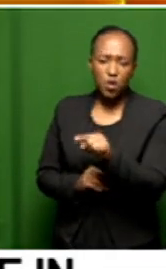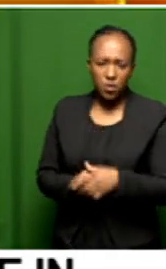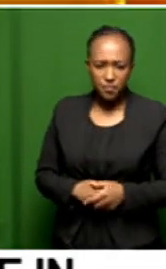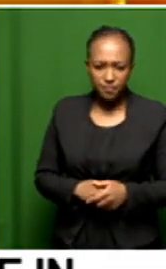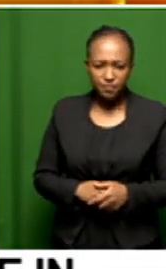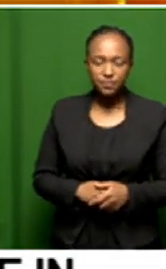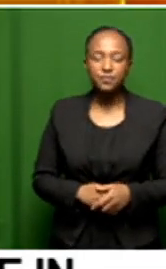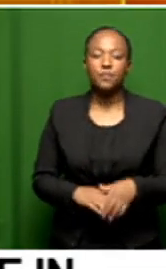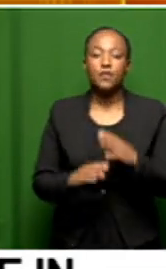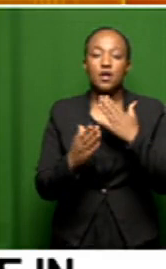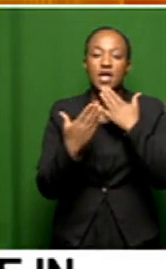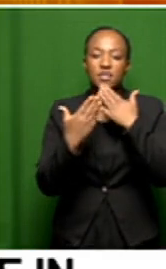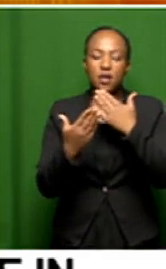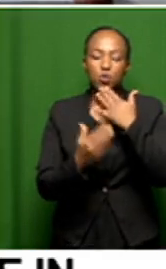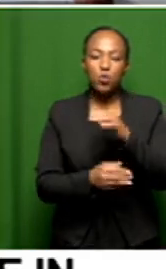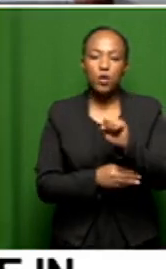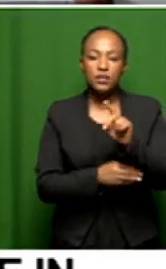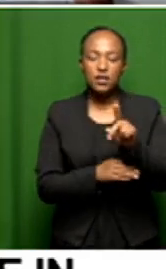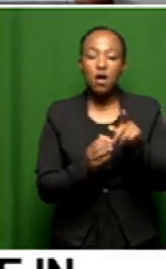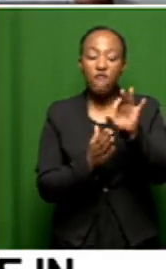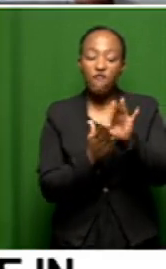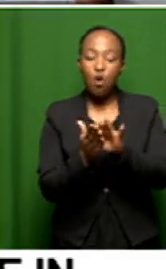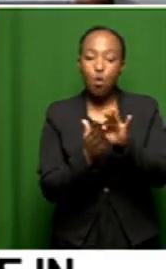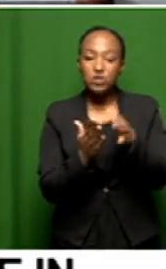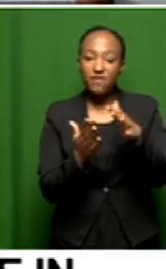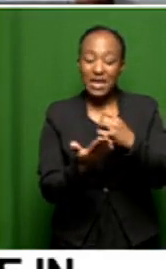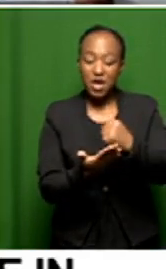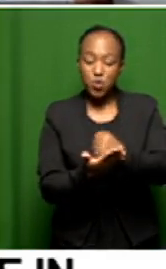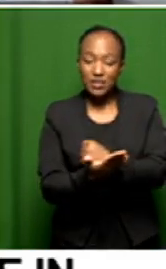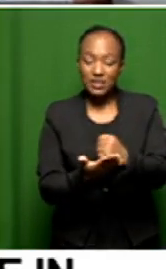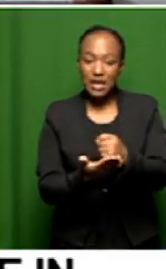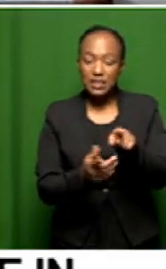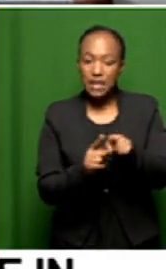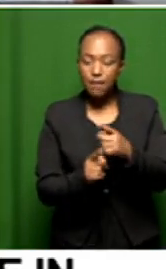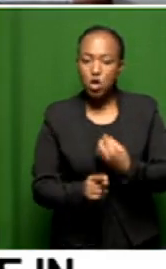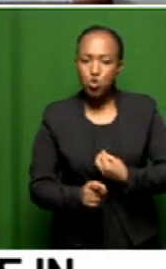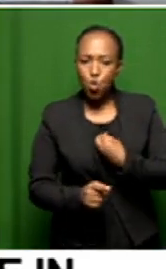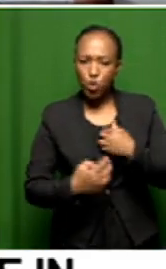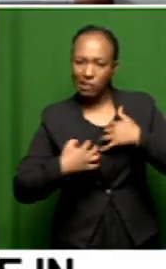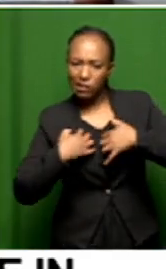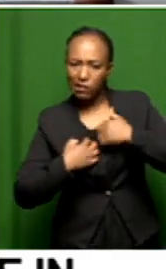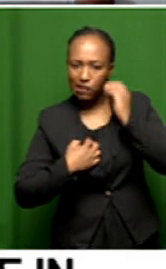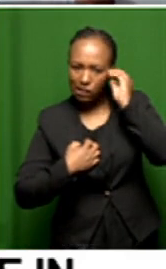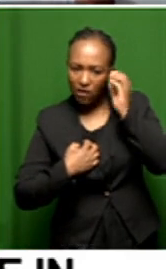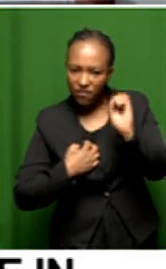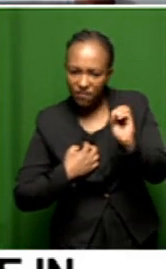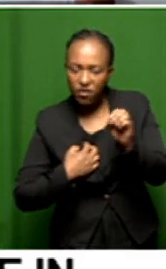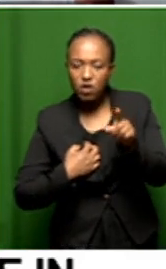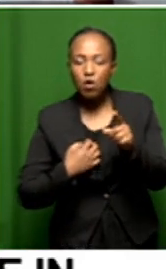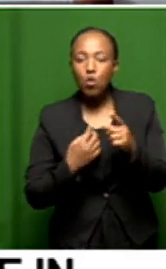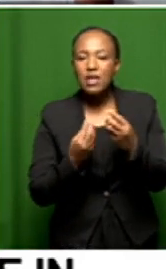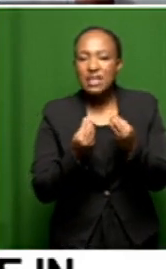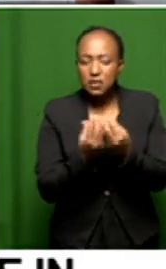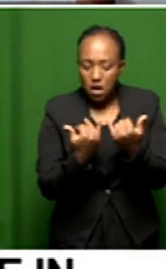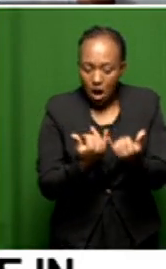Thanks, Sakina. I think the voter turnout trends that we're seeing, or youth voter apathy, is merely a reflection of the things on the ground, the